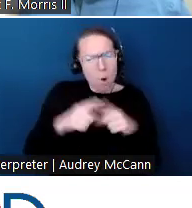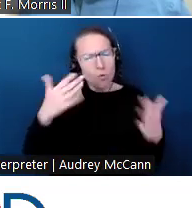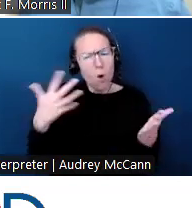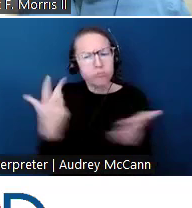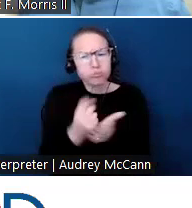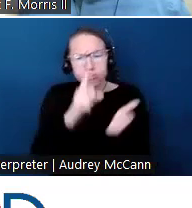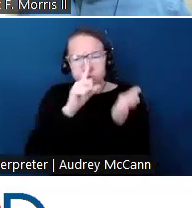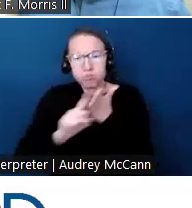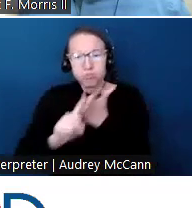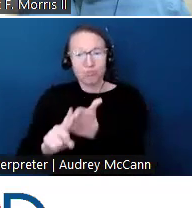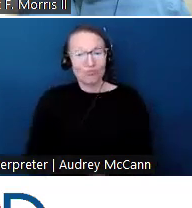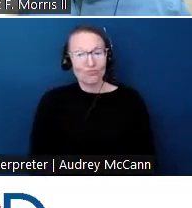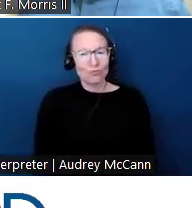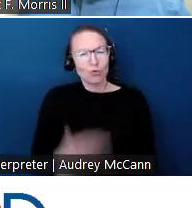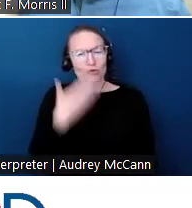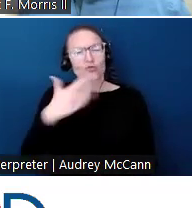place to start.